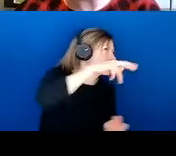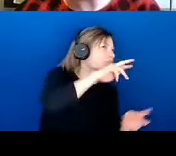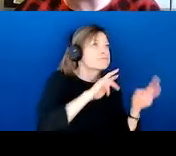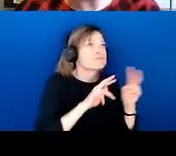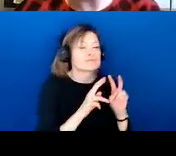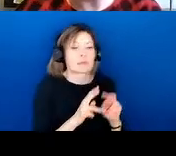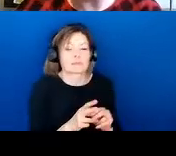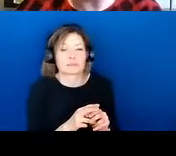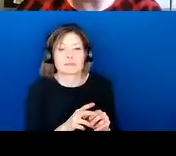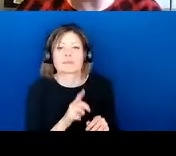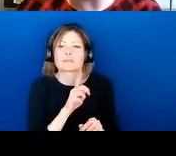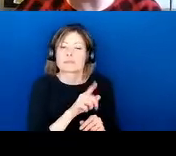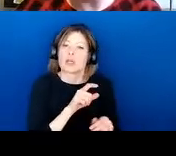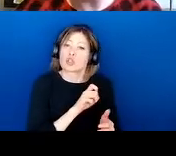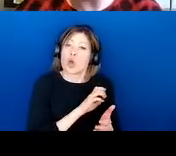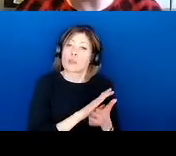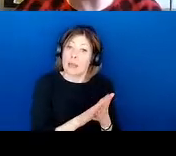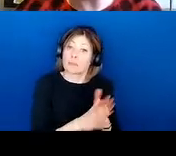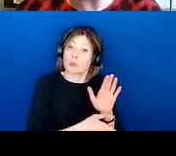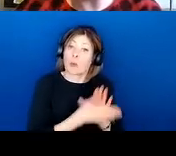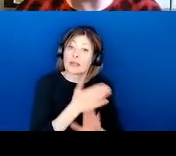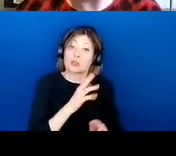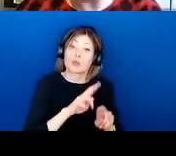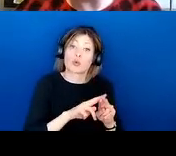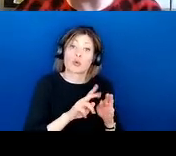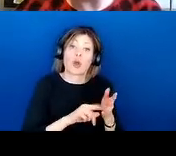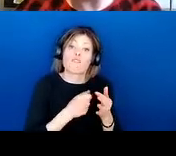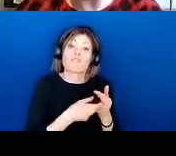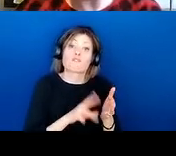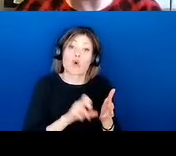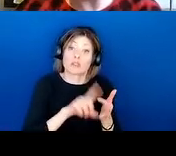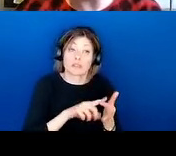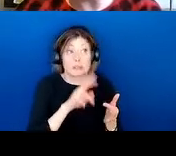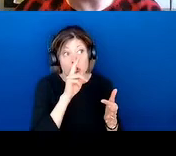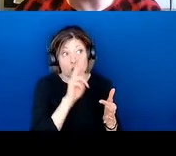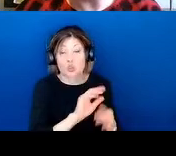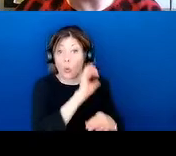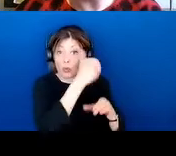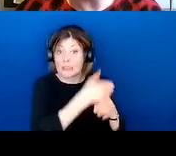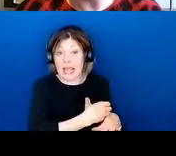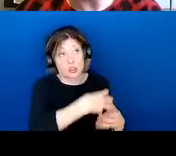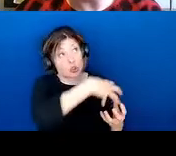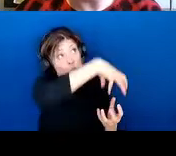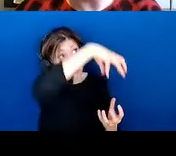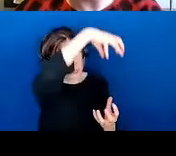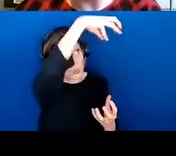Hamilton saw this statue in Florence and bought a lead copy made by John Cheer of London.